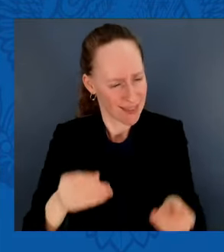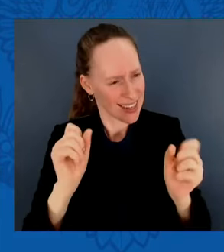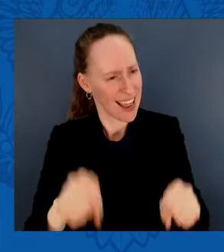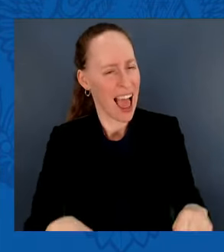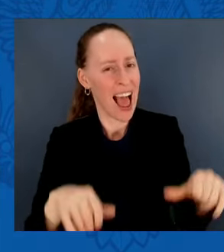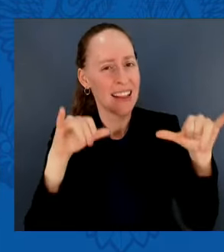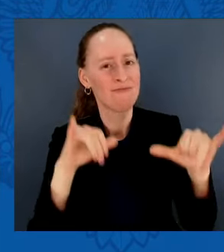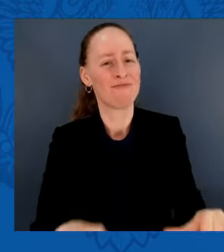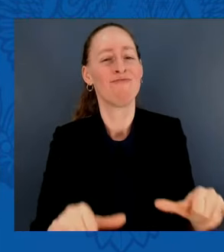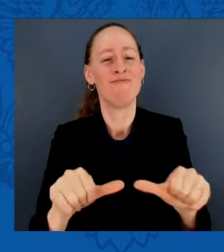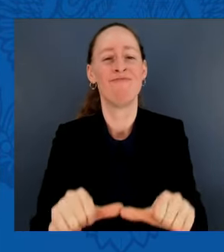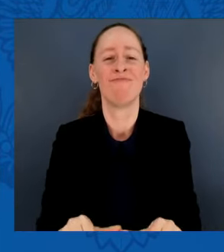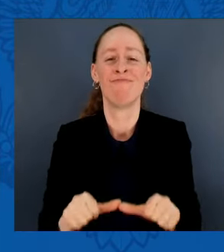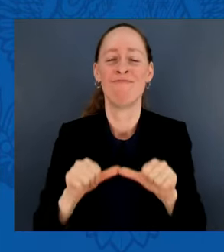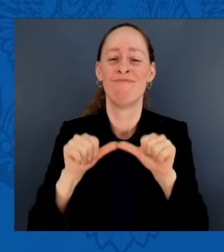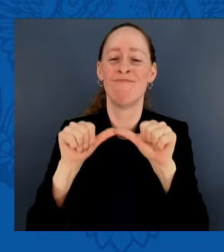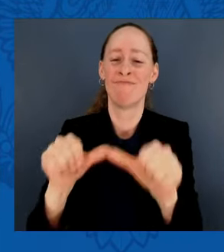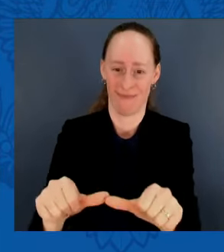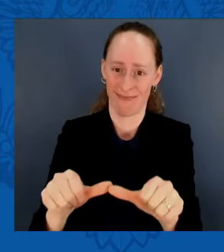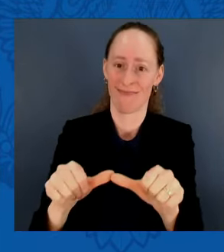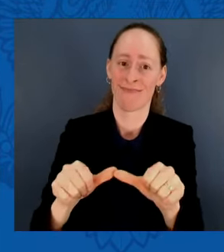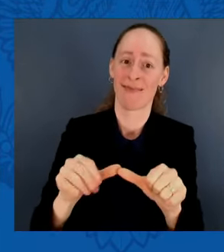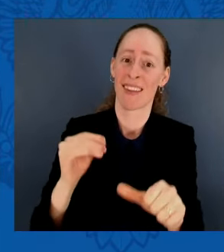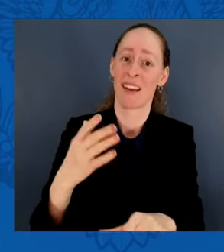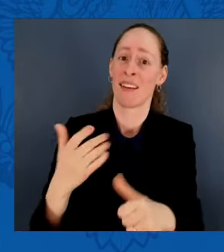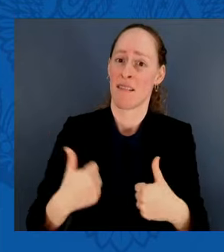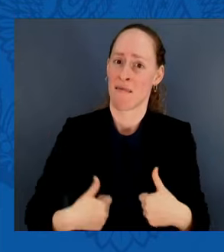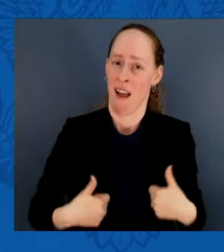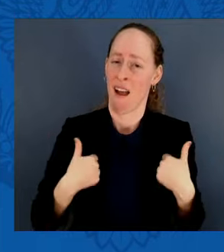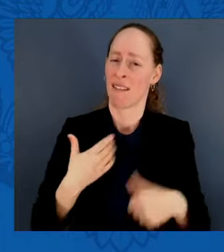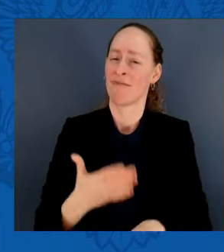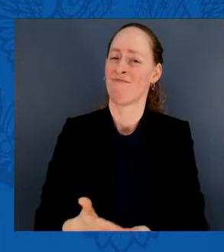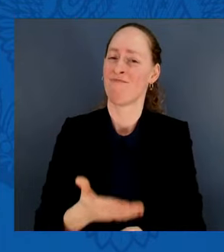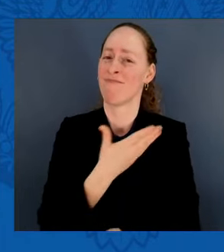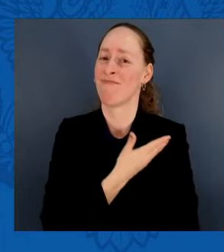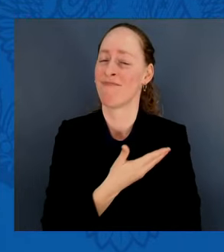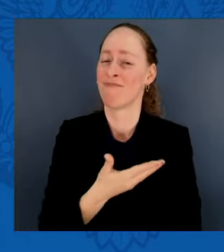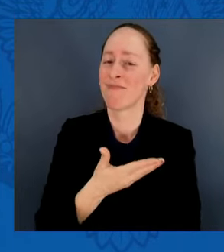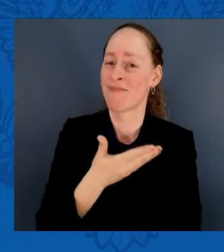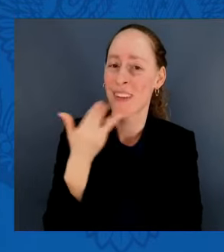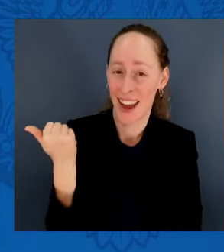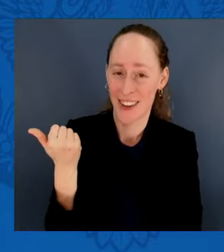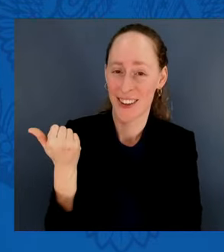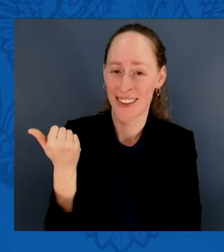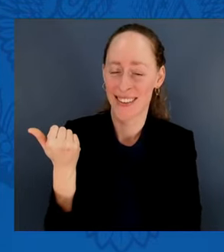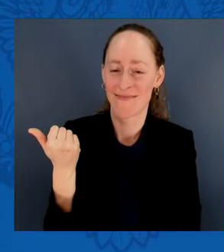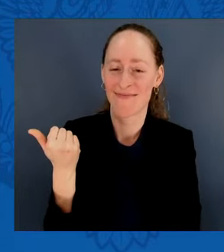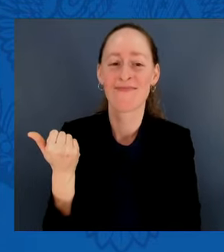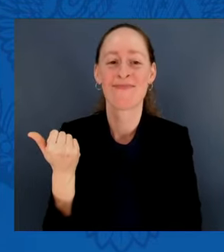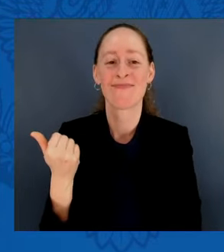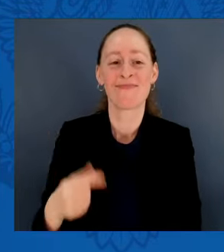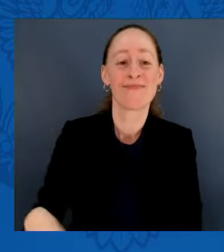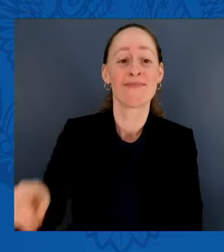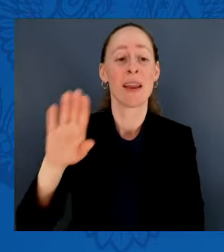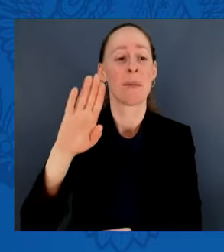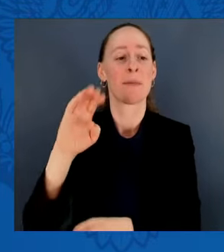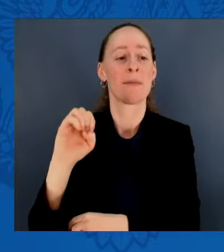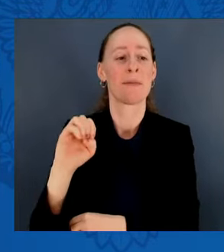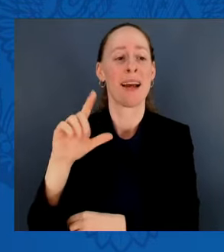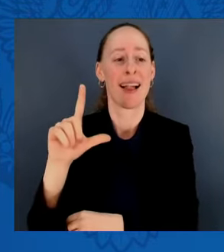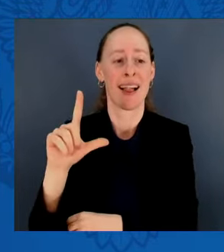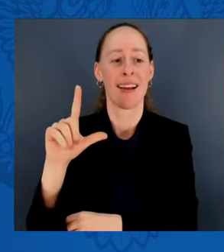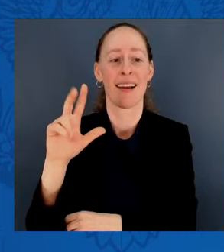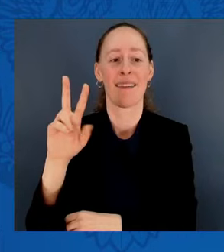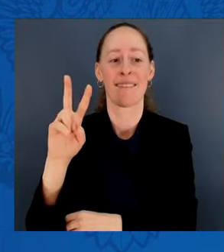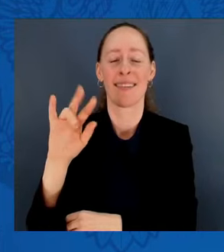The great comeback story is Belvidere, Illinois, home to an auto plant for nearly 60 years. Before I came to office,